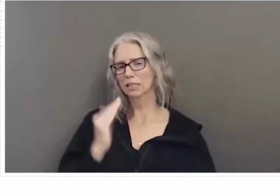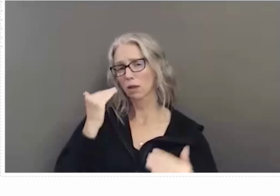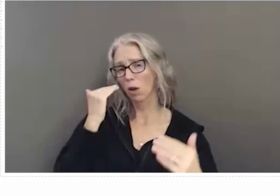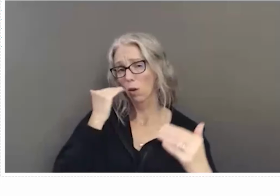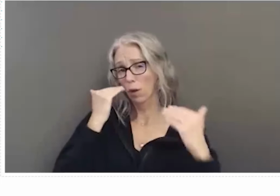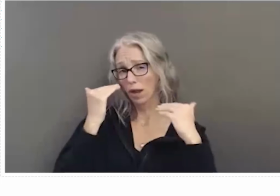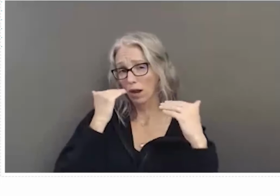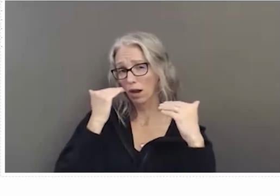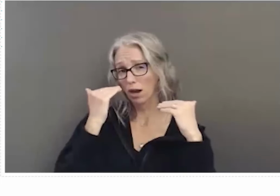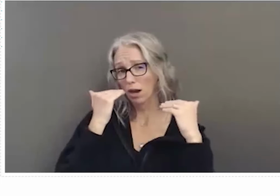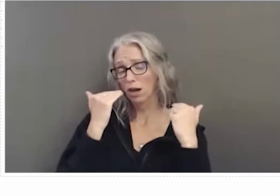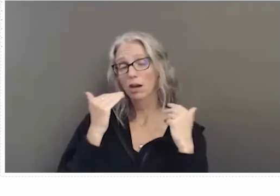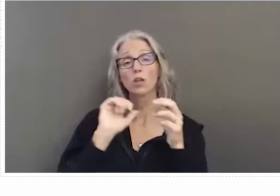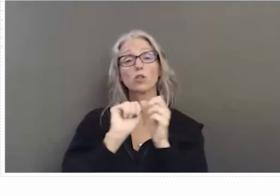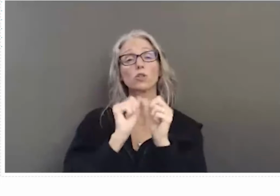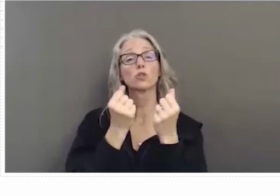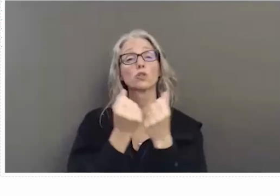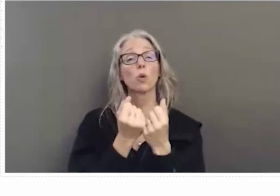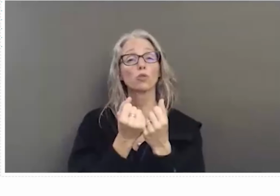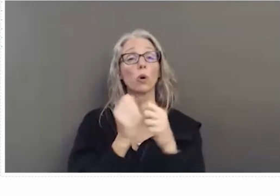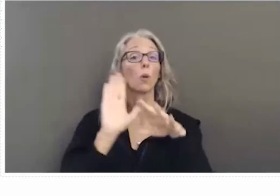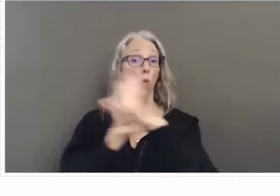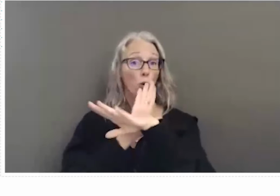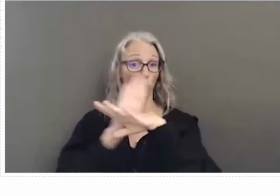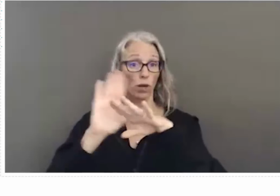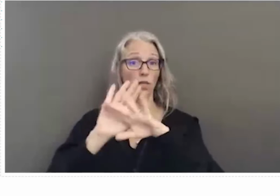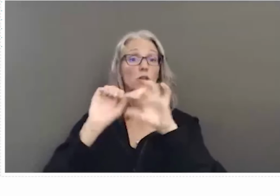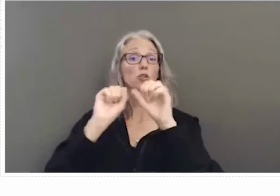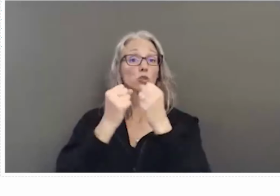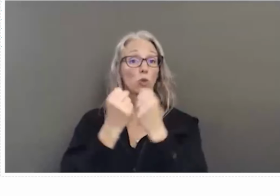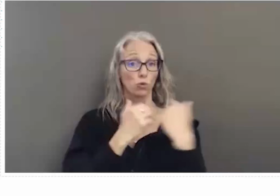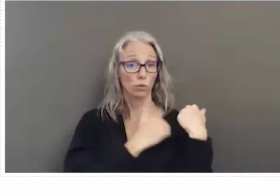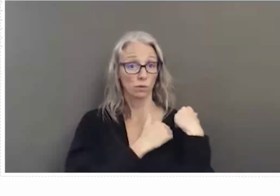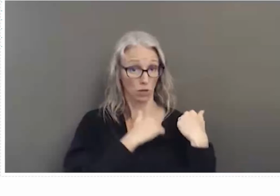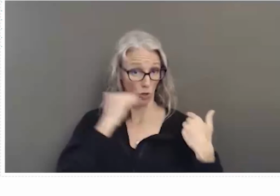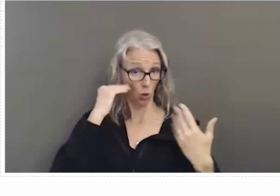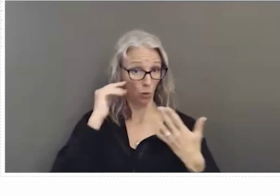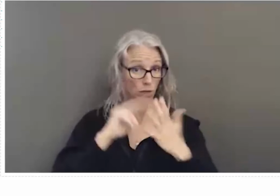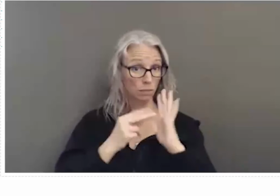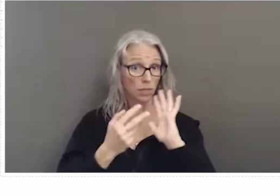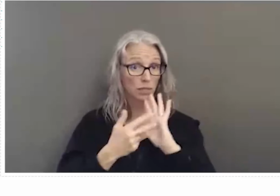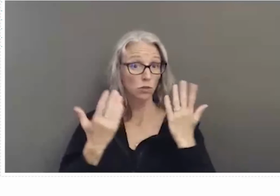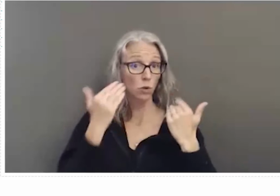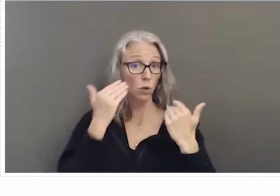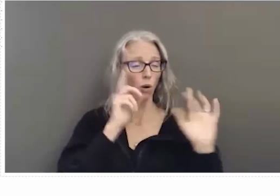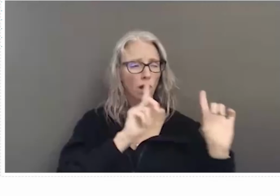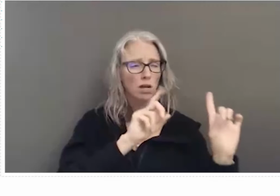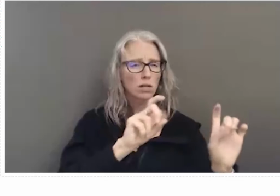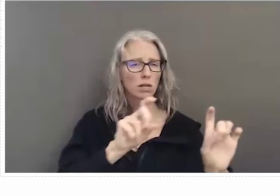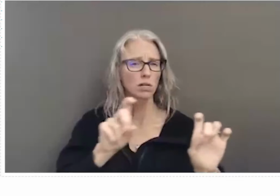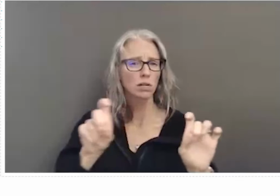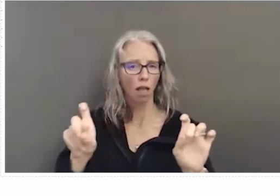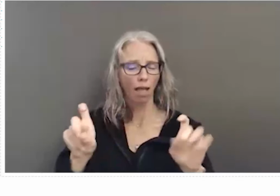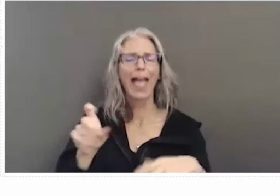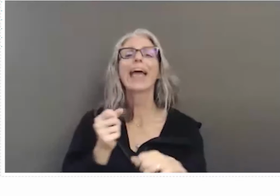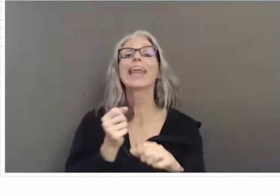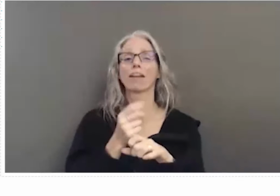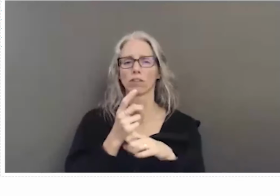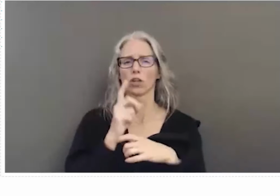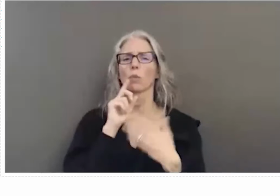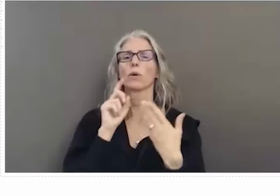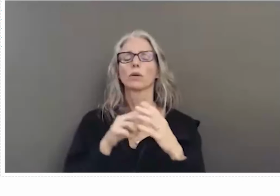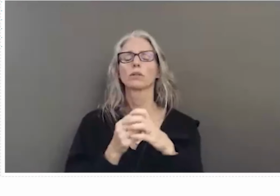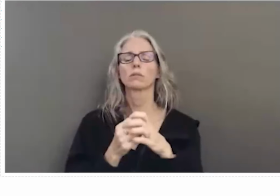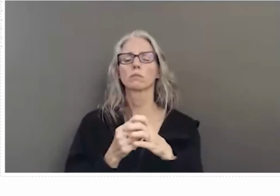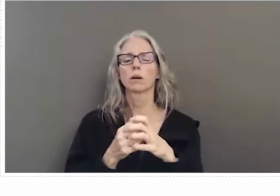is social responsibility or corporate social responsibility. And this number's been growing slowly but surely every year. And there's about 60% of